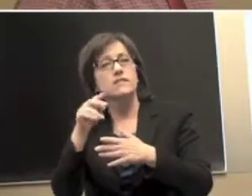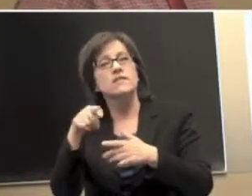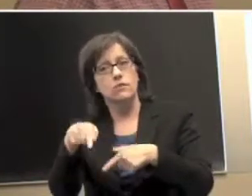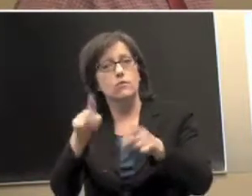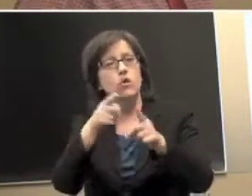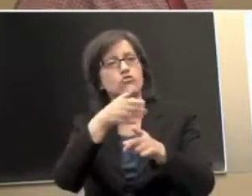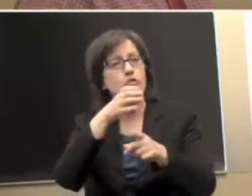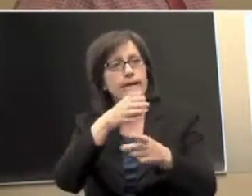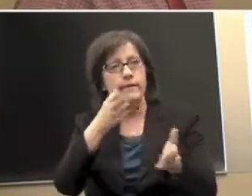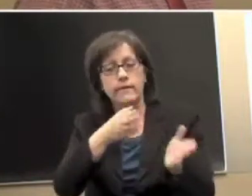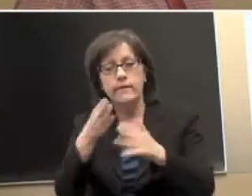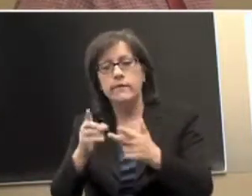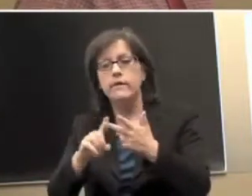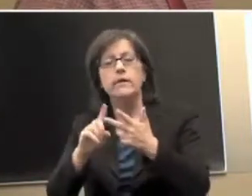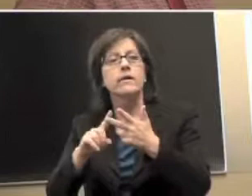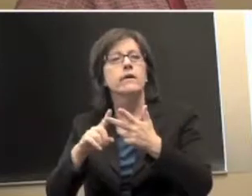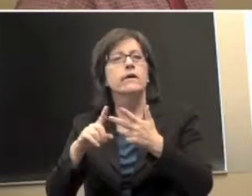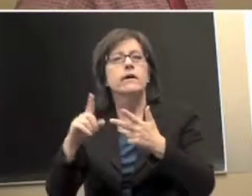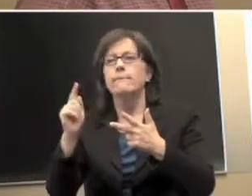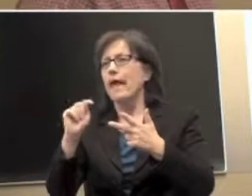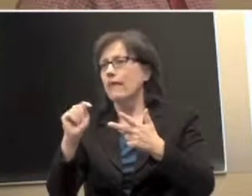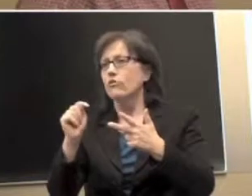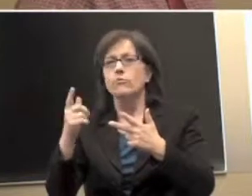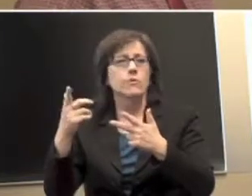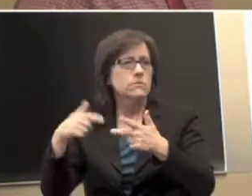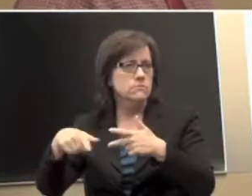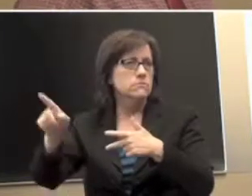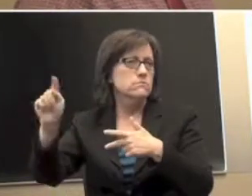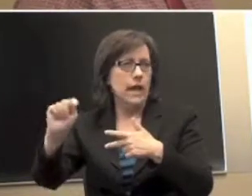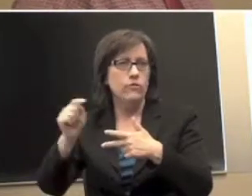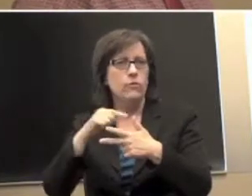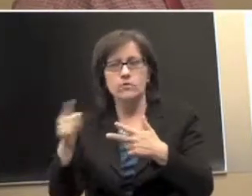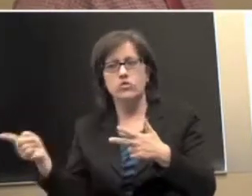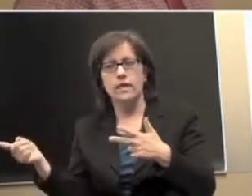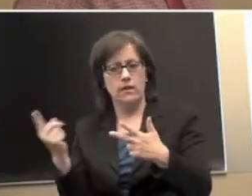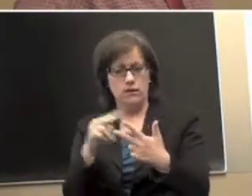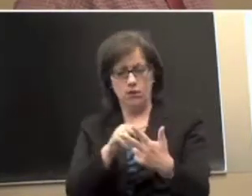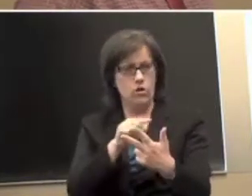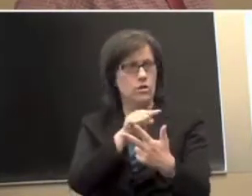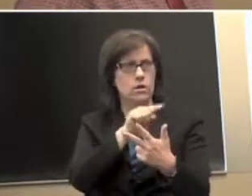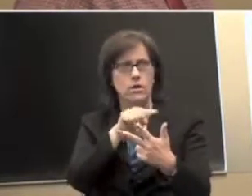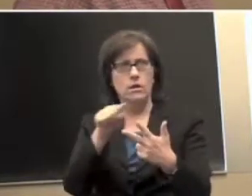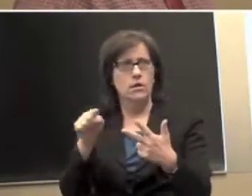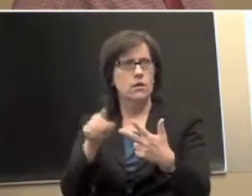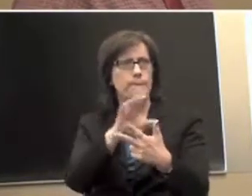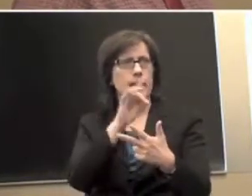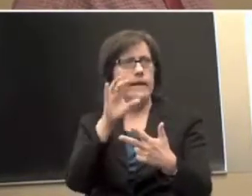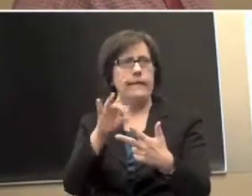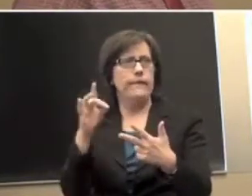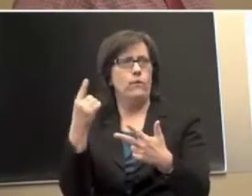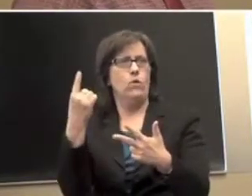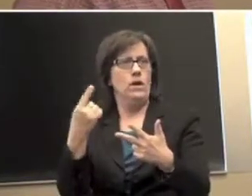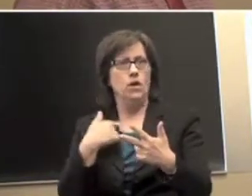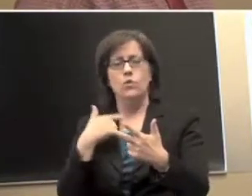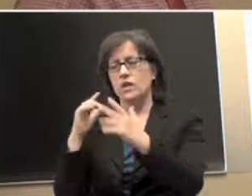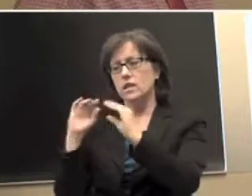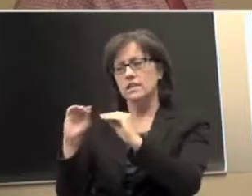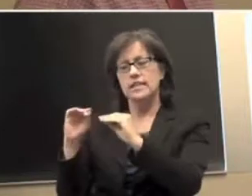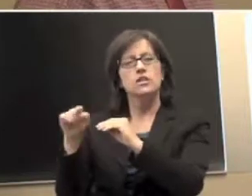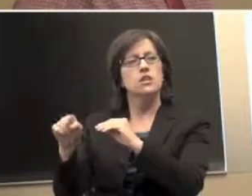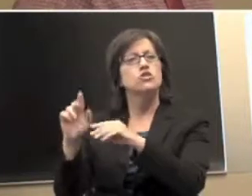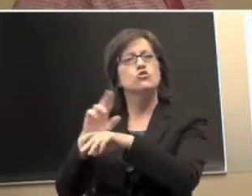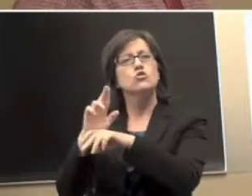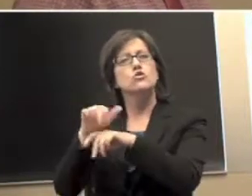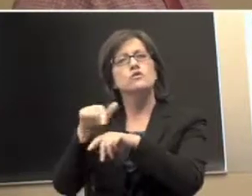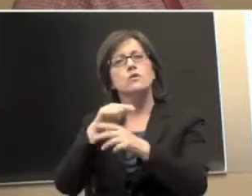picture is for the bathroom so he can take a minute. And basically what we're going to try to do is trained Jacob to use